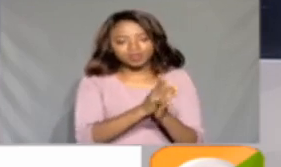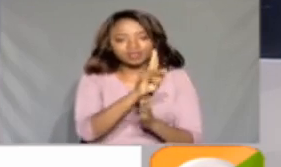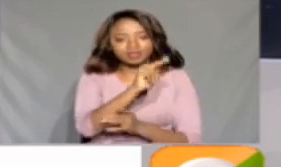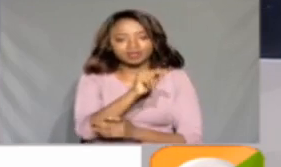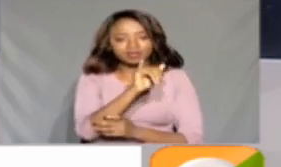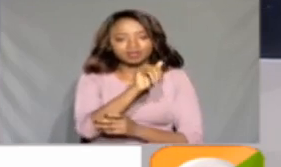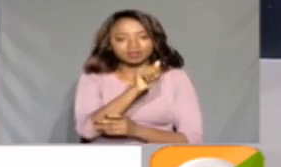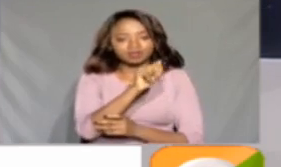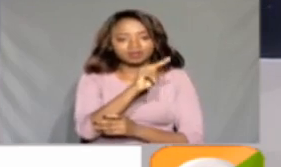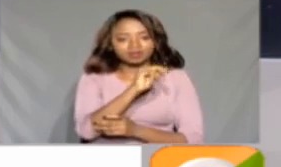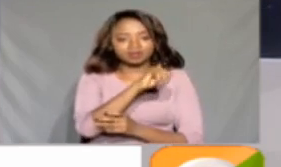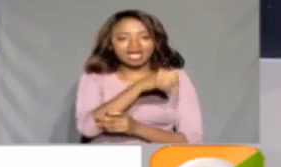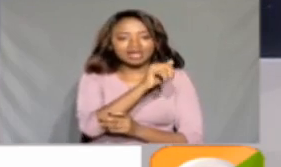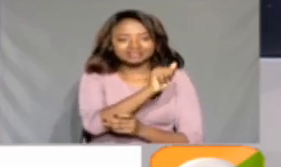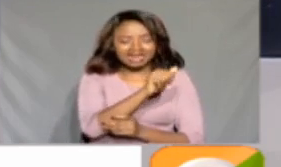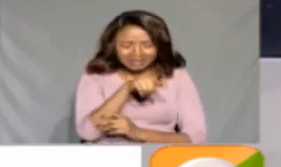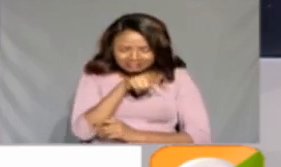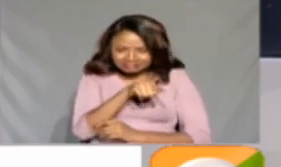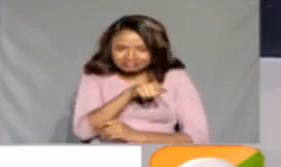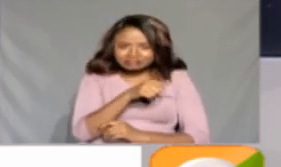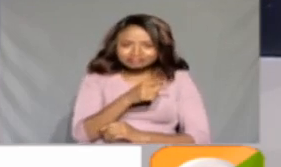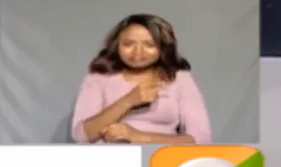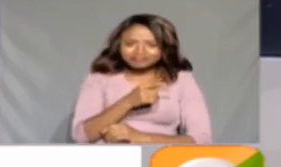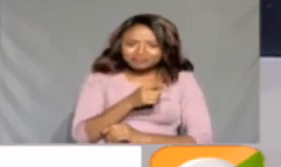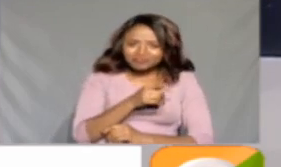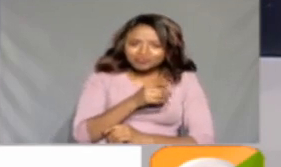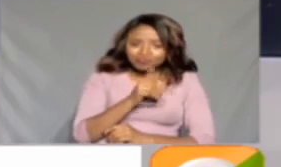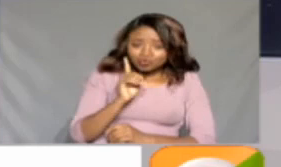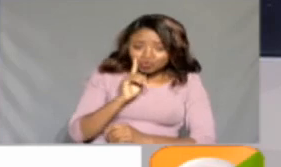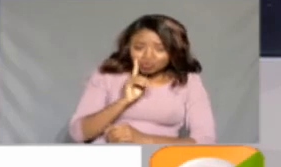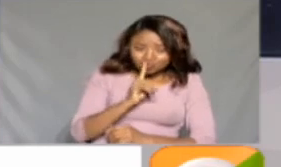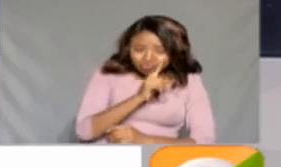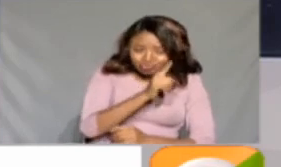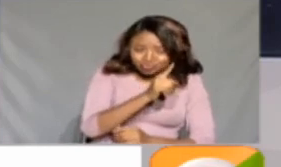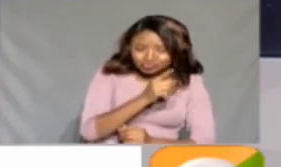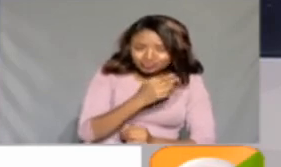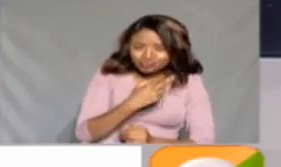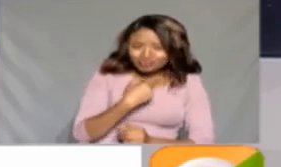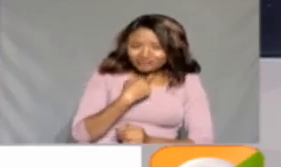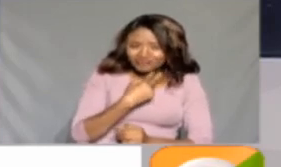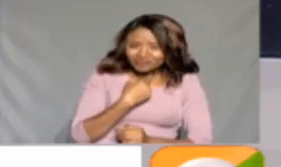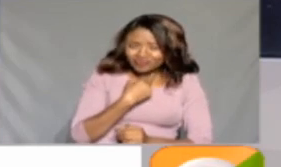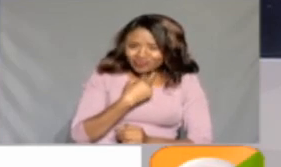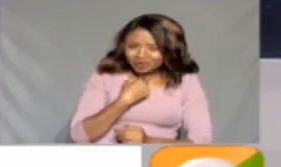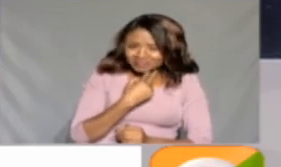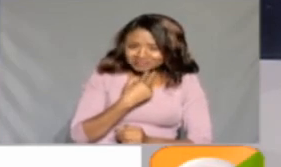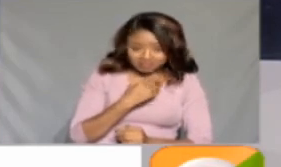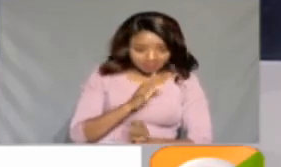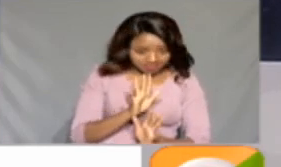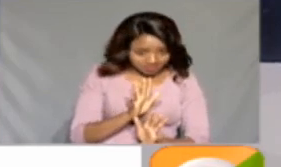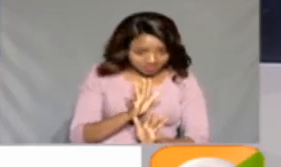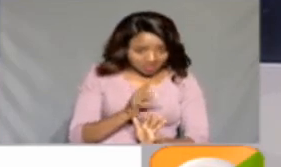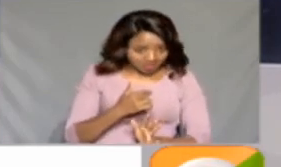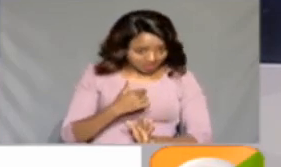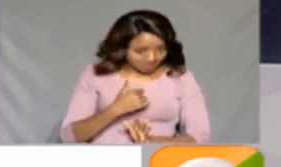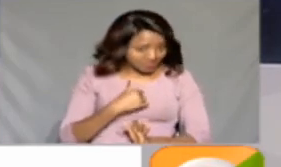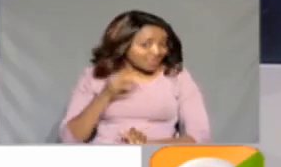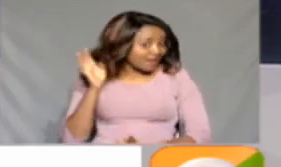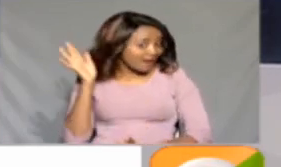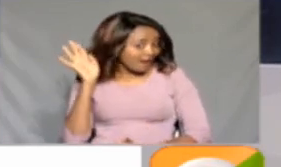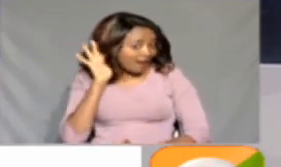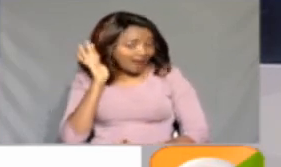kind words, really, for the deputy president. We haven't really heard you, or let me speak for myself, I haven't really heard